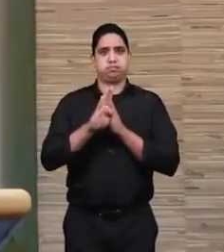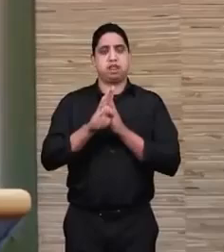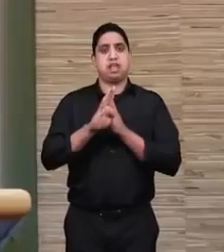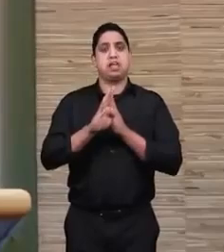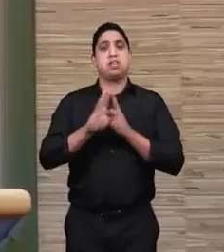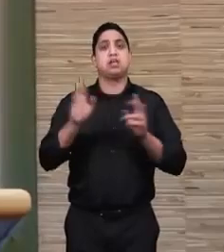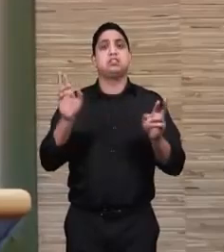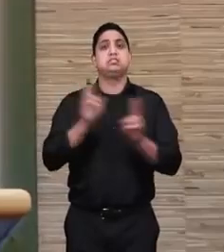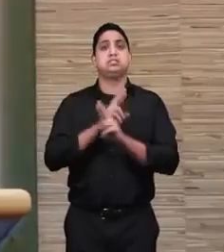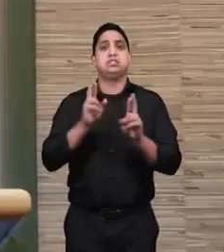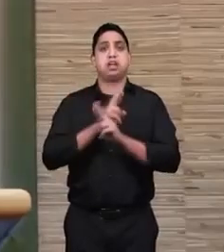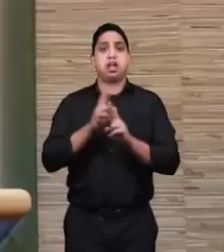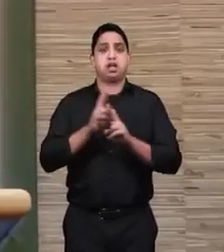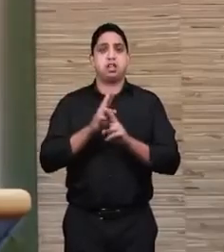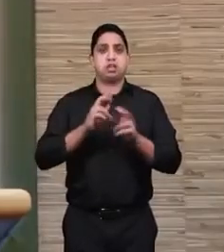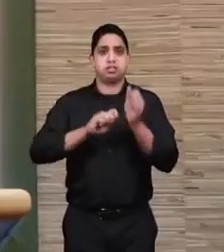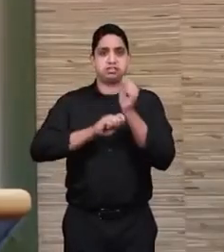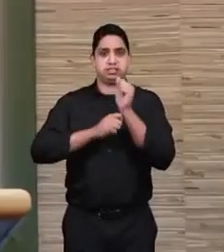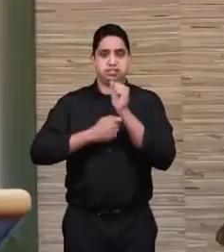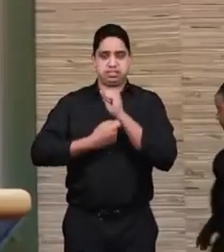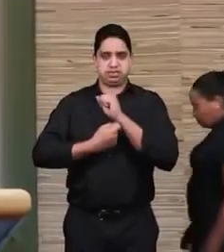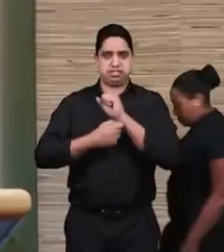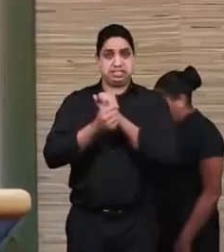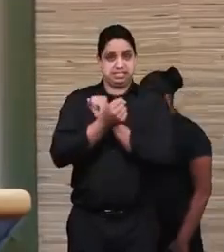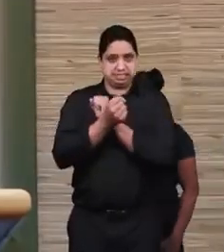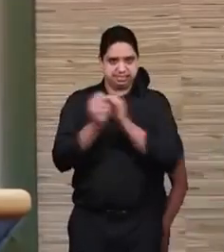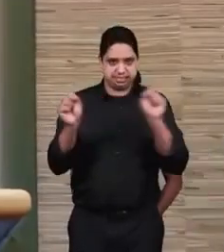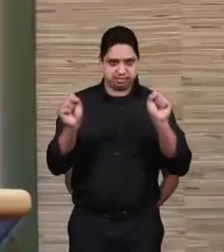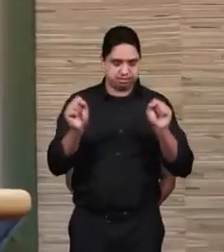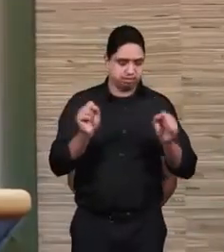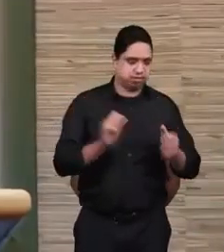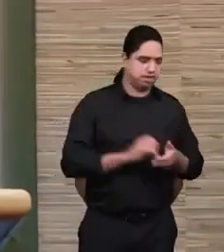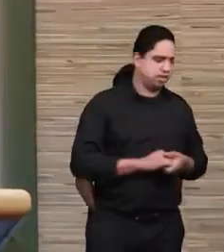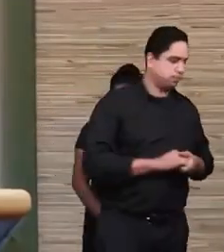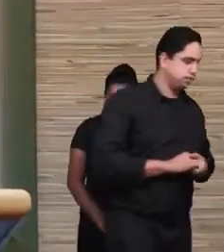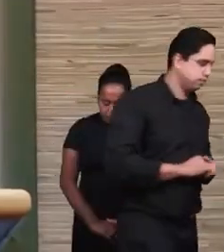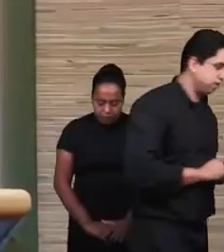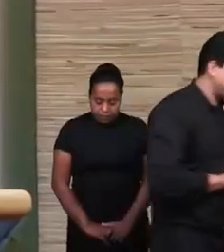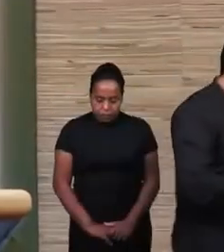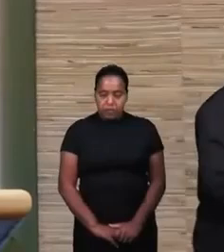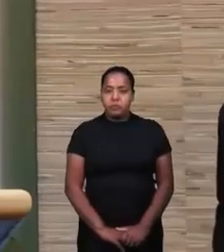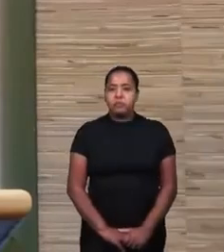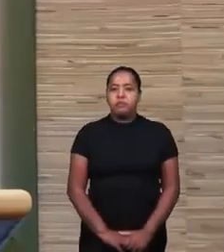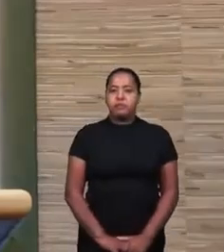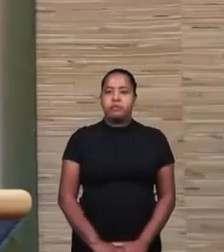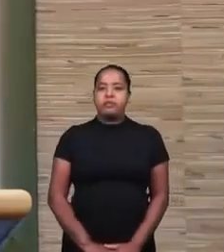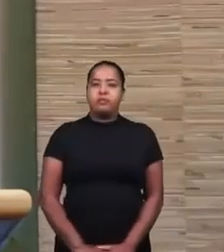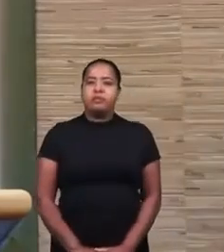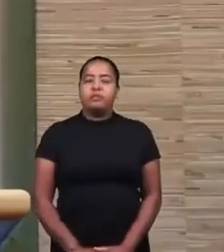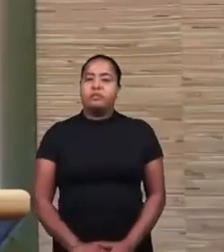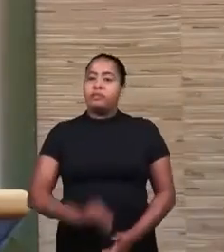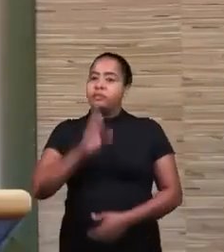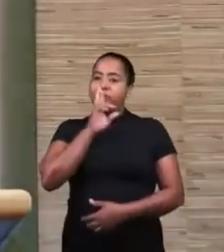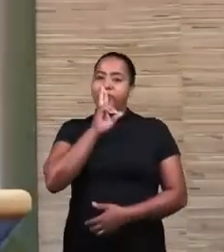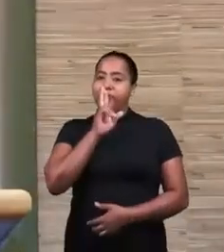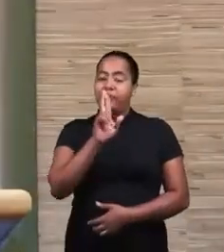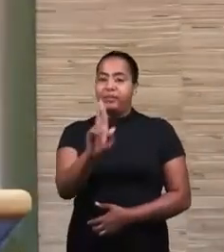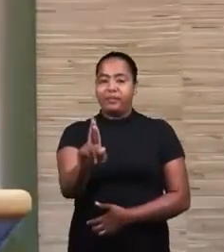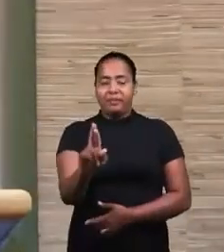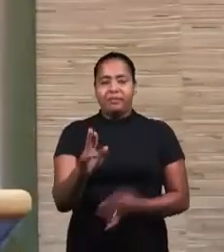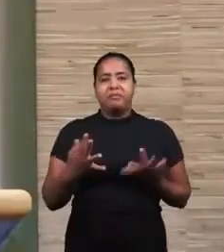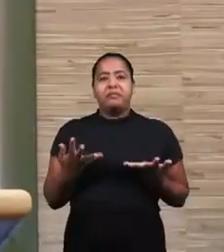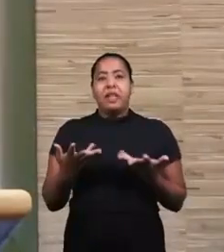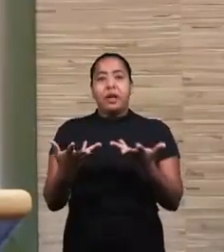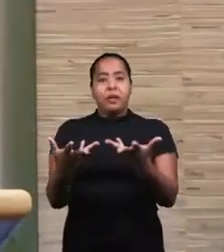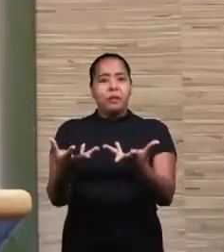linked to Samson's riddle. There are wonderful answers. The great problem, the big problem for